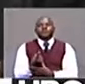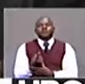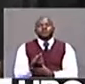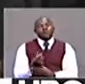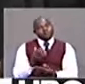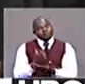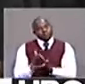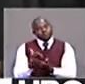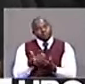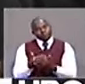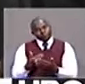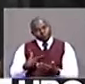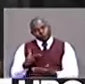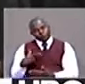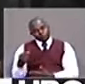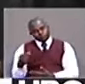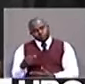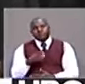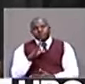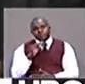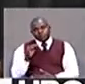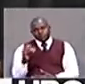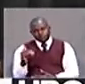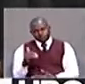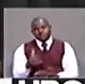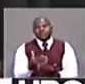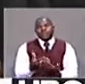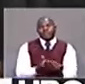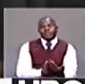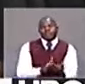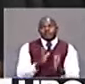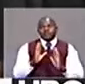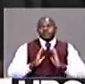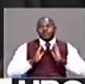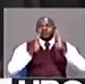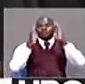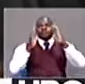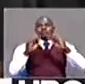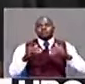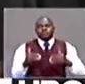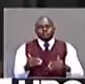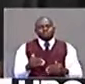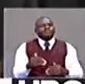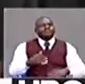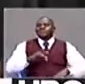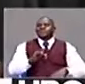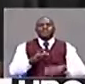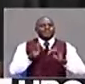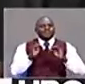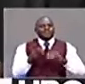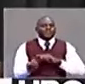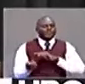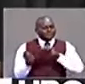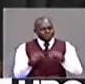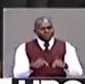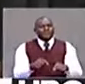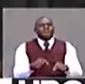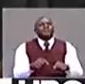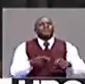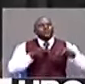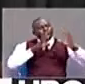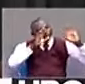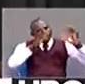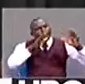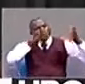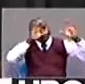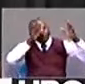I am sure before he goes, he will speak to the statement of the Archbishop. Otherwise, it doesn't make a lot of sense for us to come here and praise the